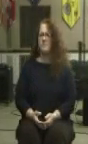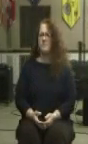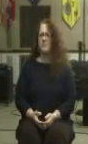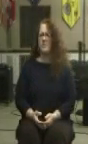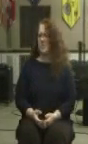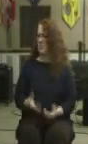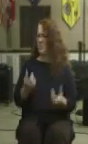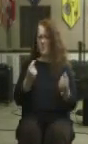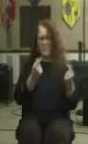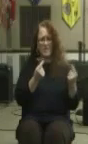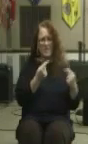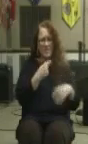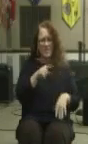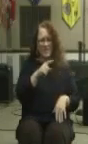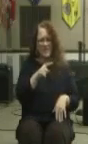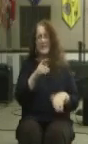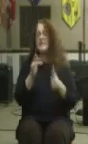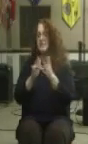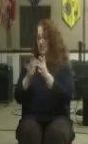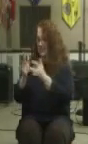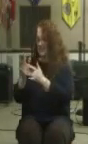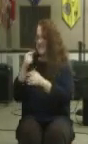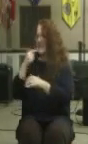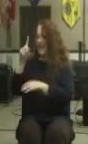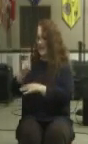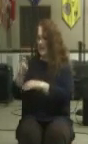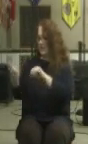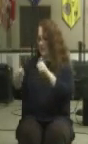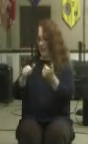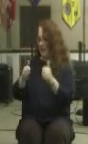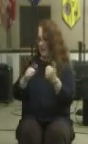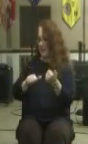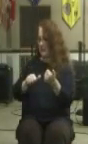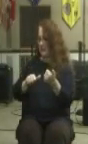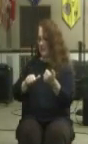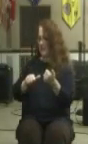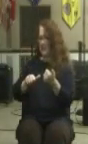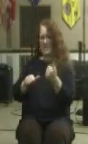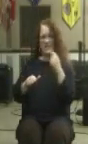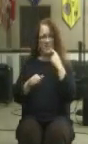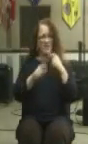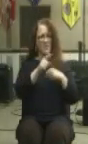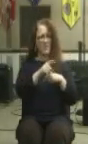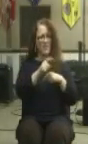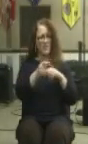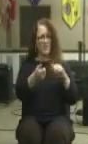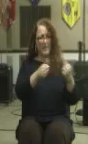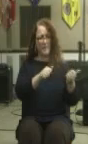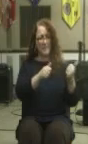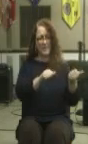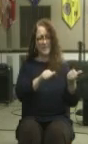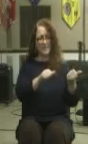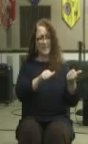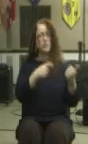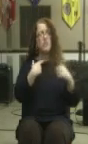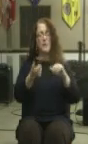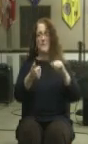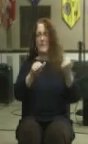What? What are they doing? Jesus said, I need to be baptized. And you're